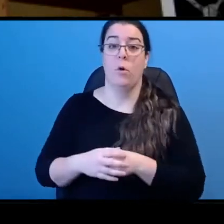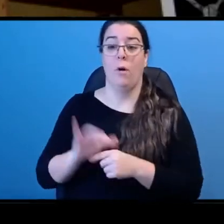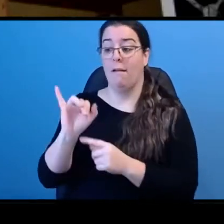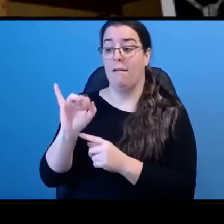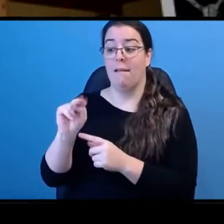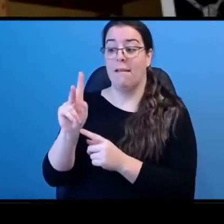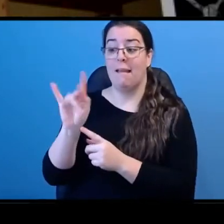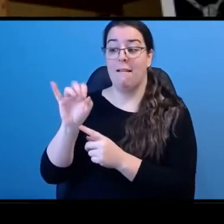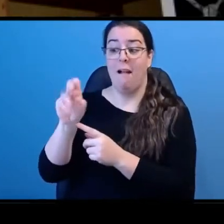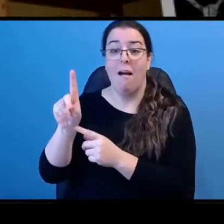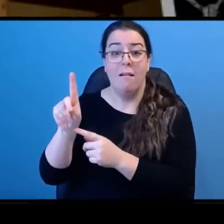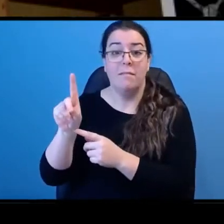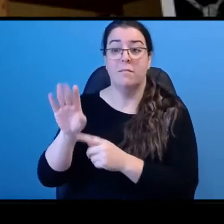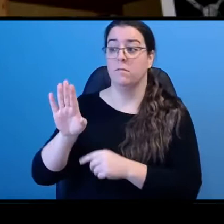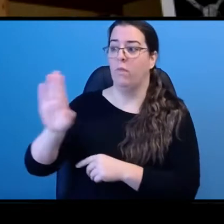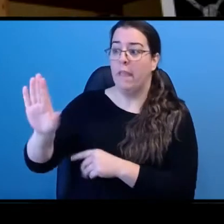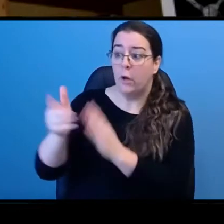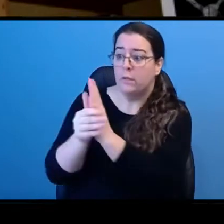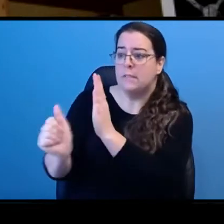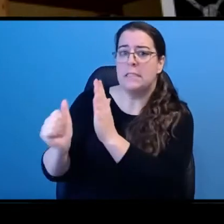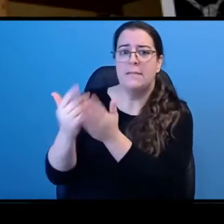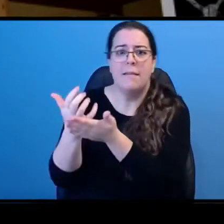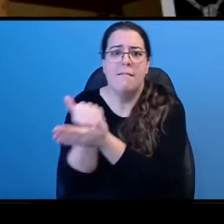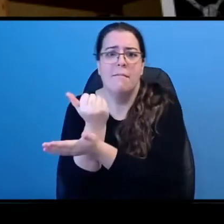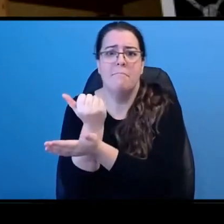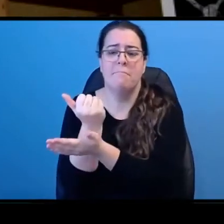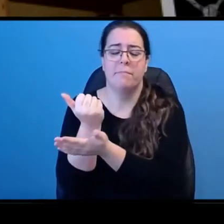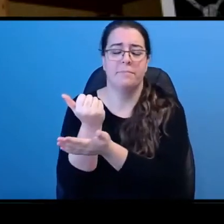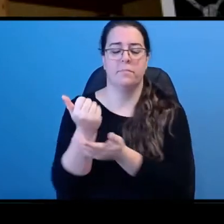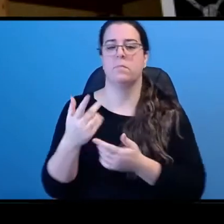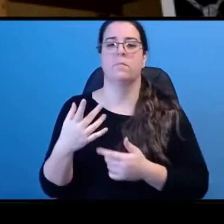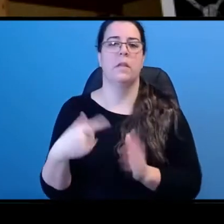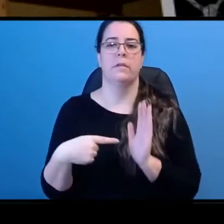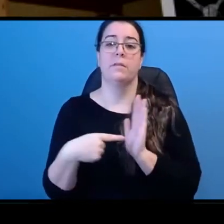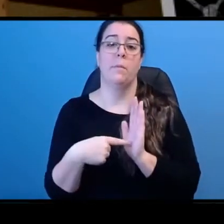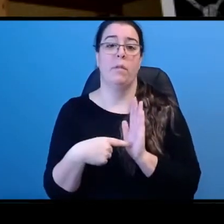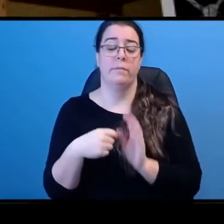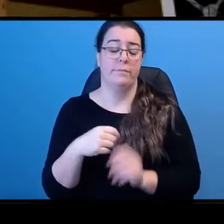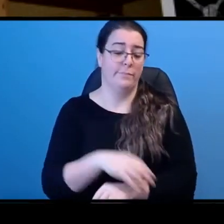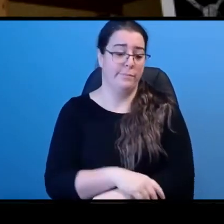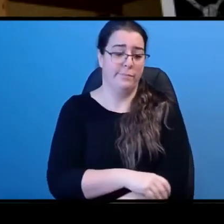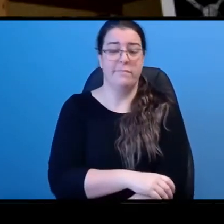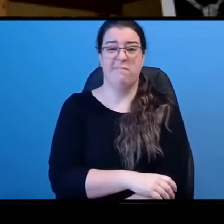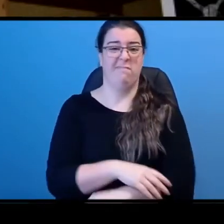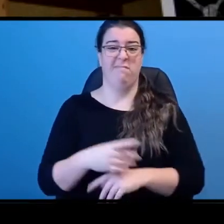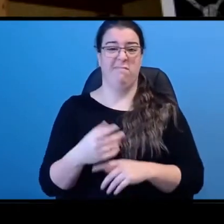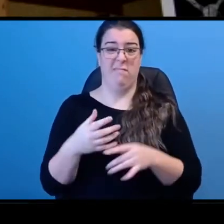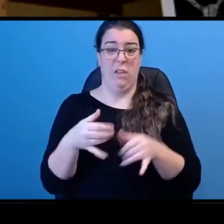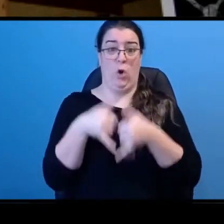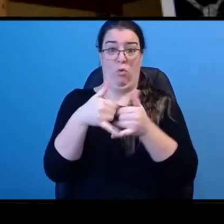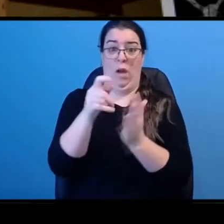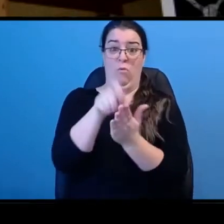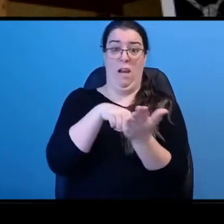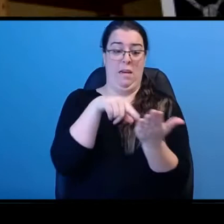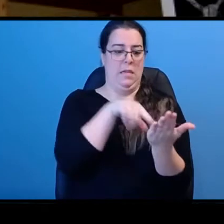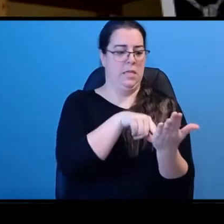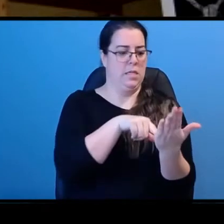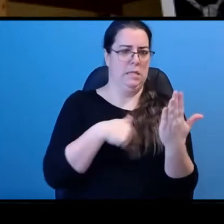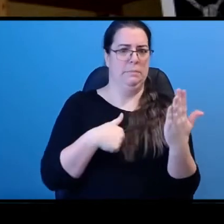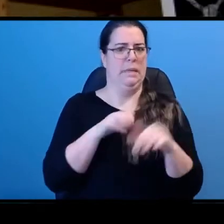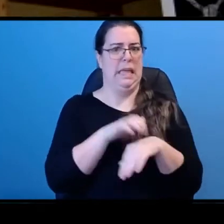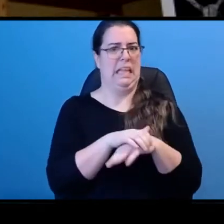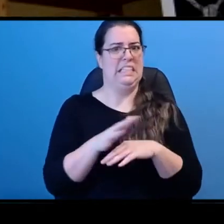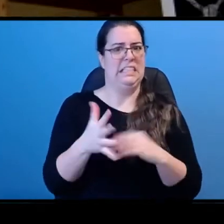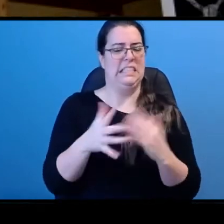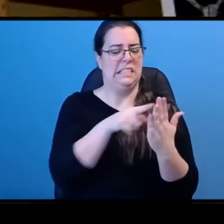skills, maybe finding someone who's a professional writer who can read over your application, you know, do a copy edit at the end. You want to make sure that